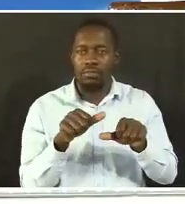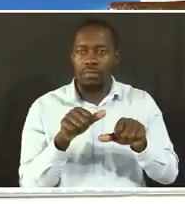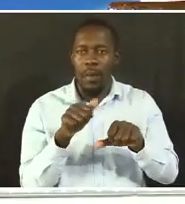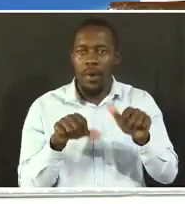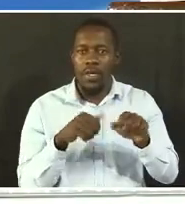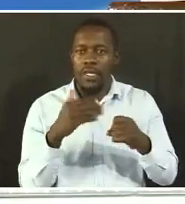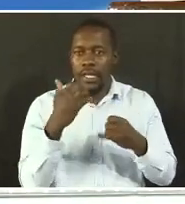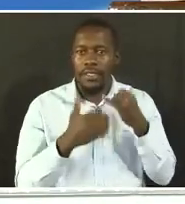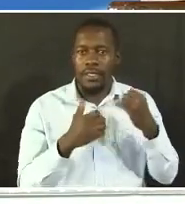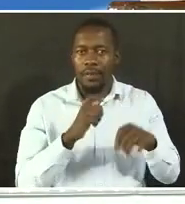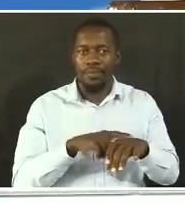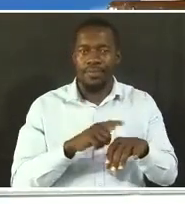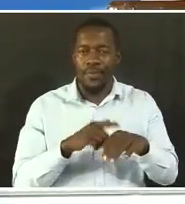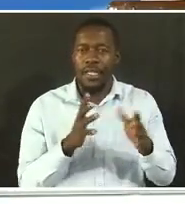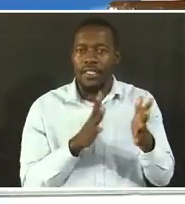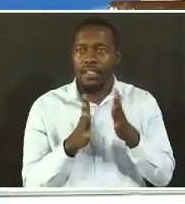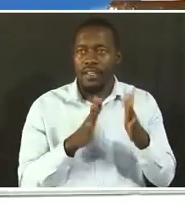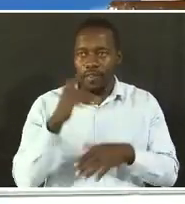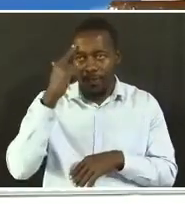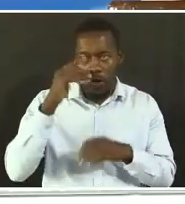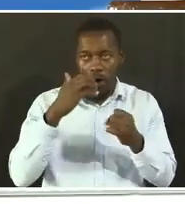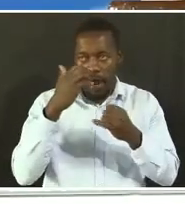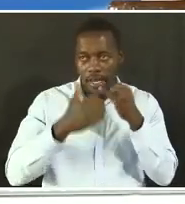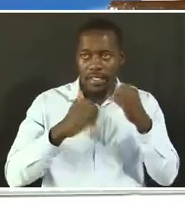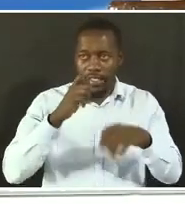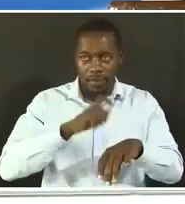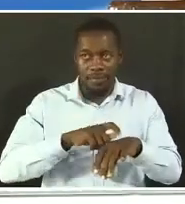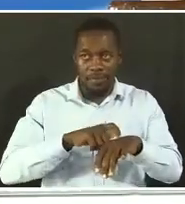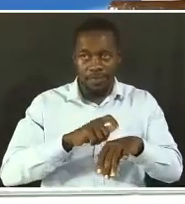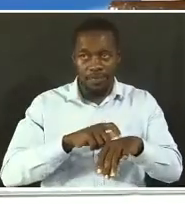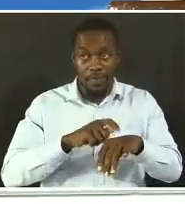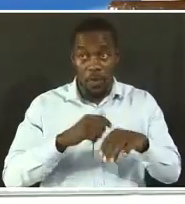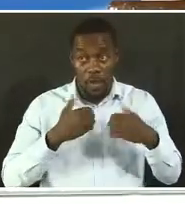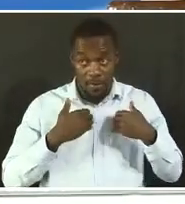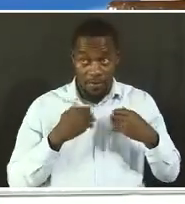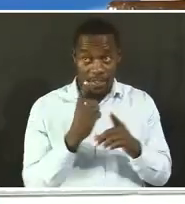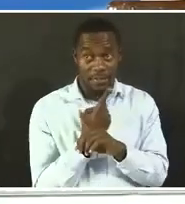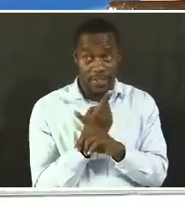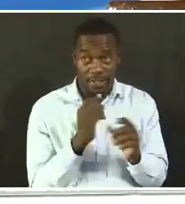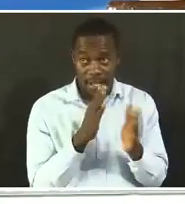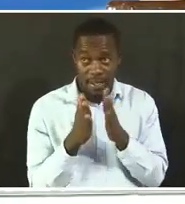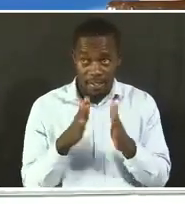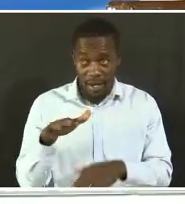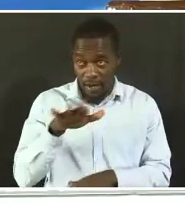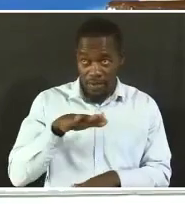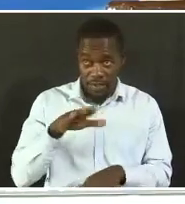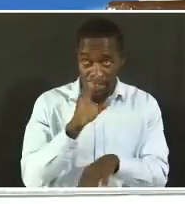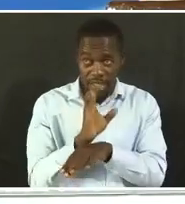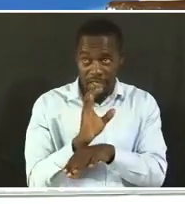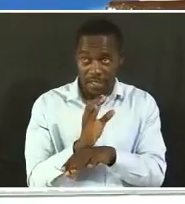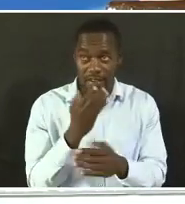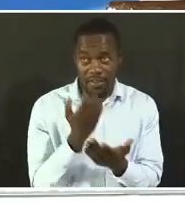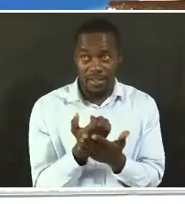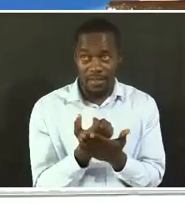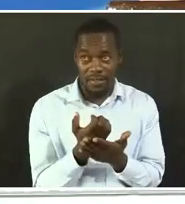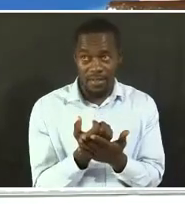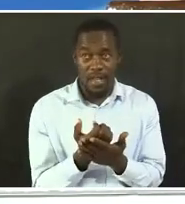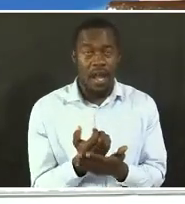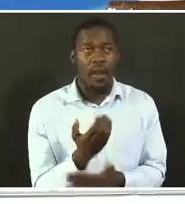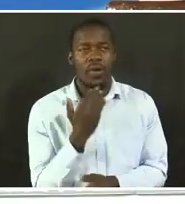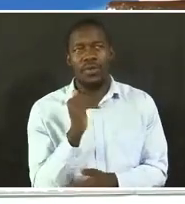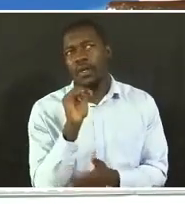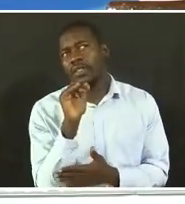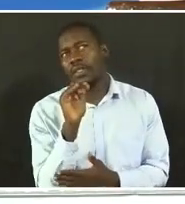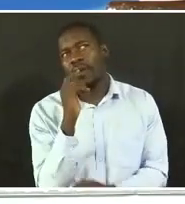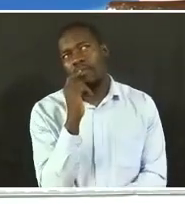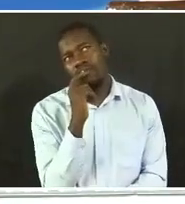time, the signs that are deeply embedded in the church. Let me ask, is there